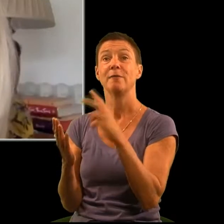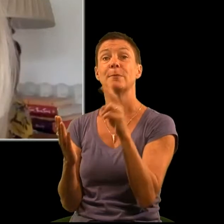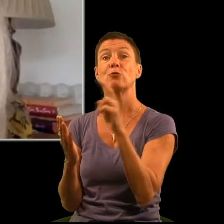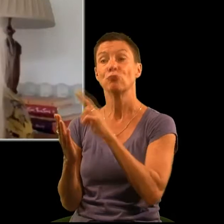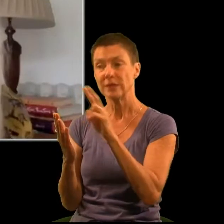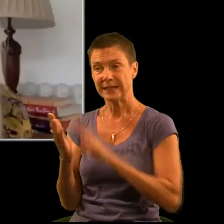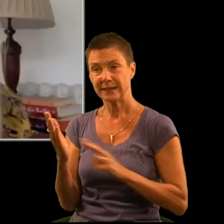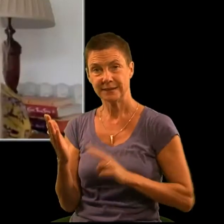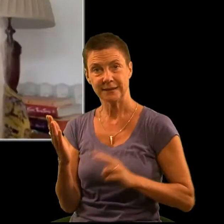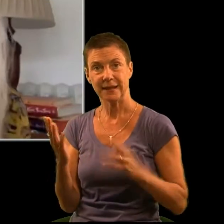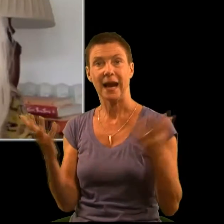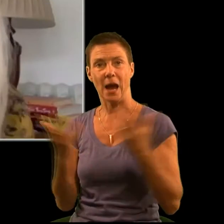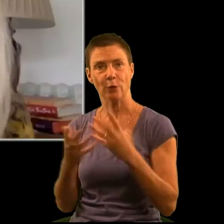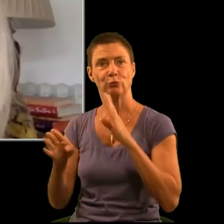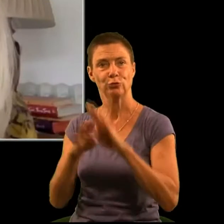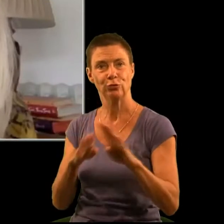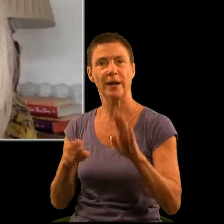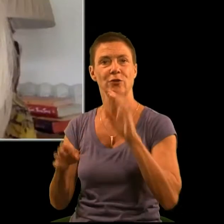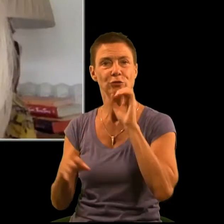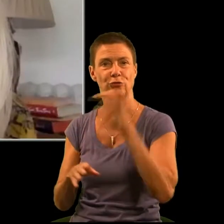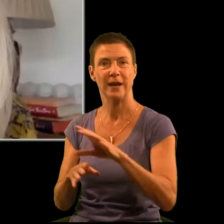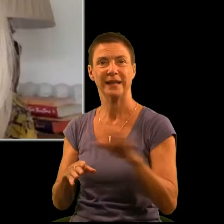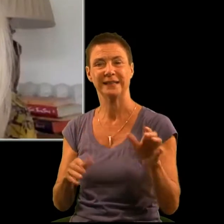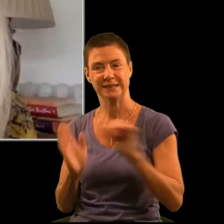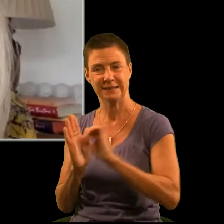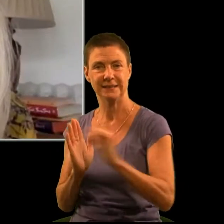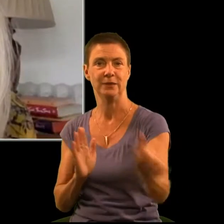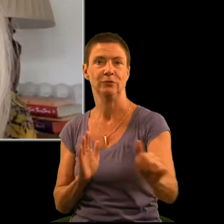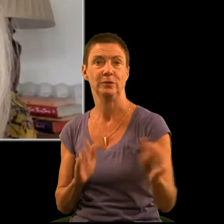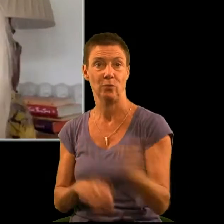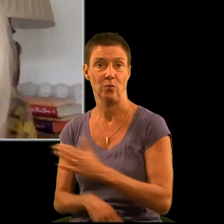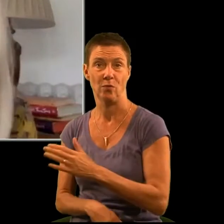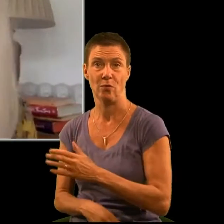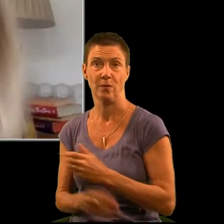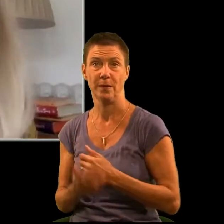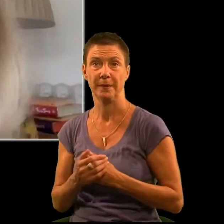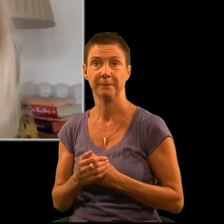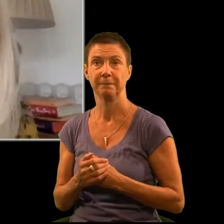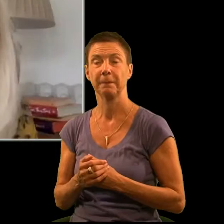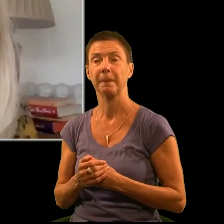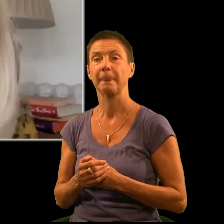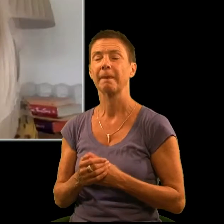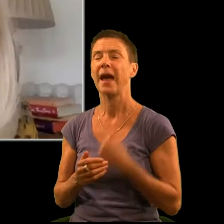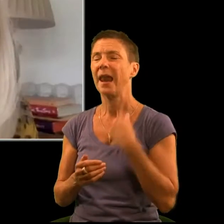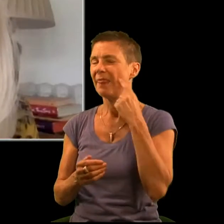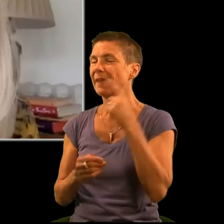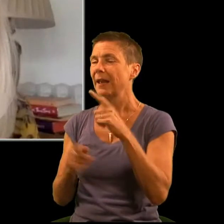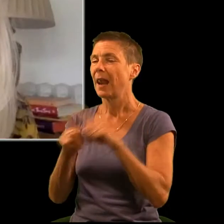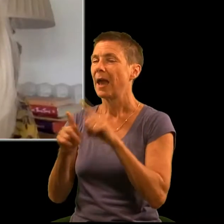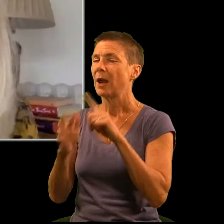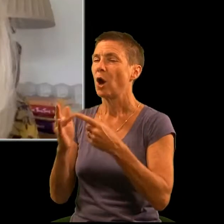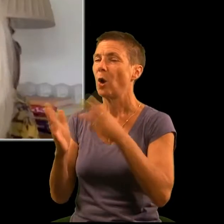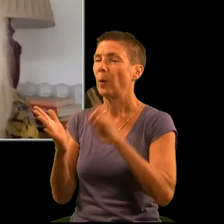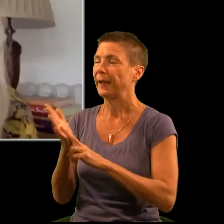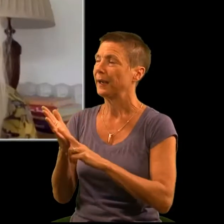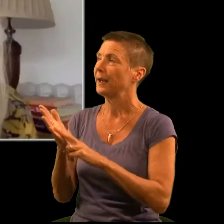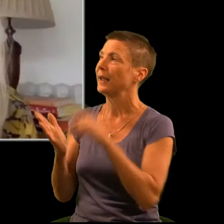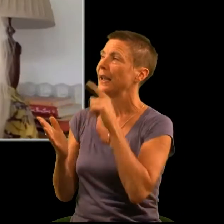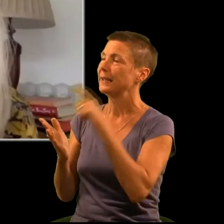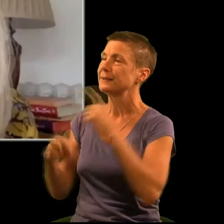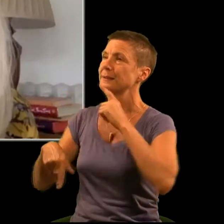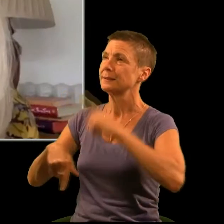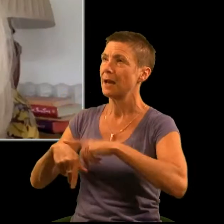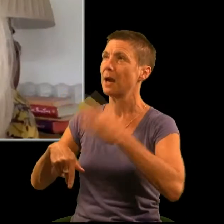Dragon series, and so I think, and a bit like Owen, I think it is a